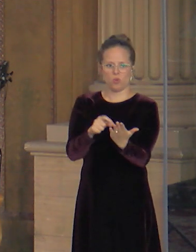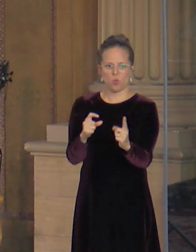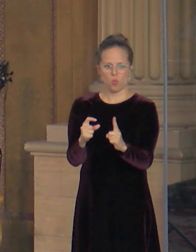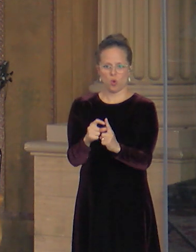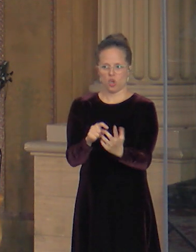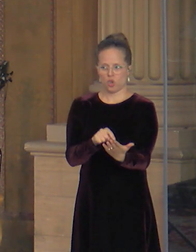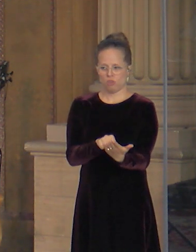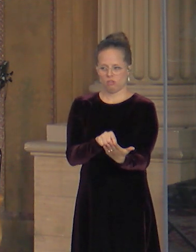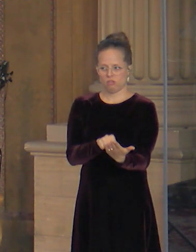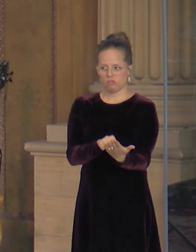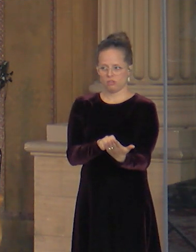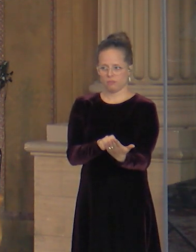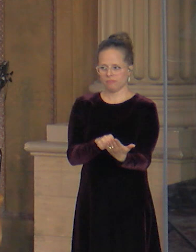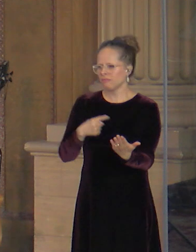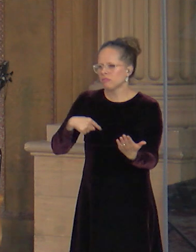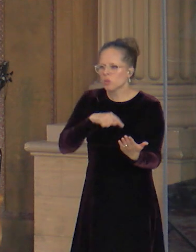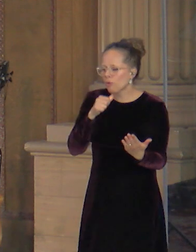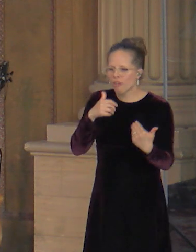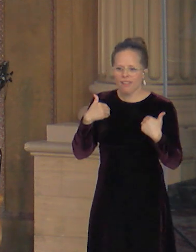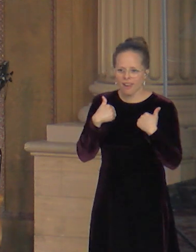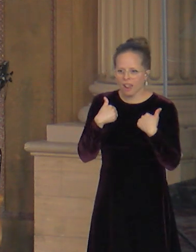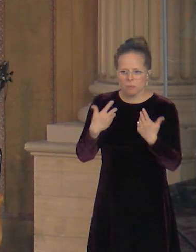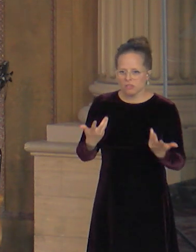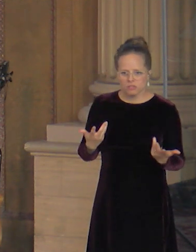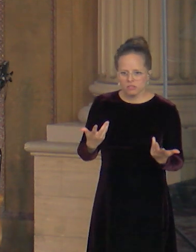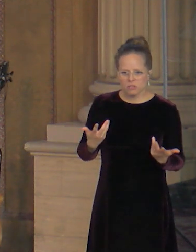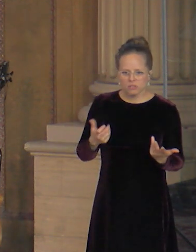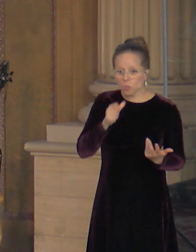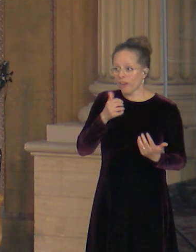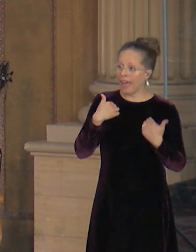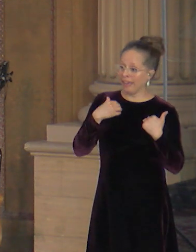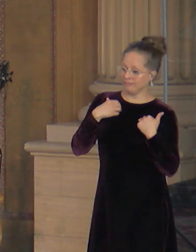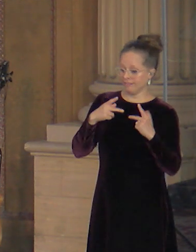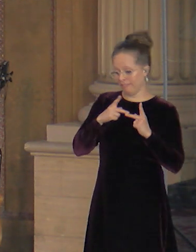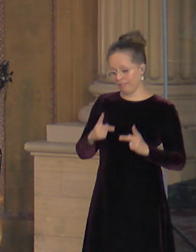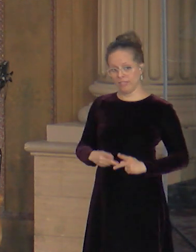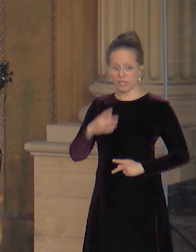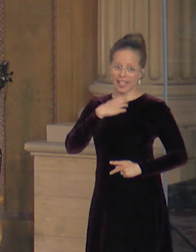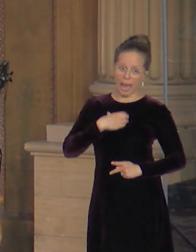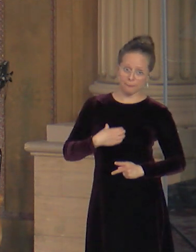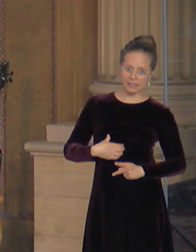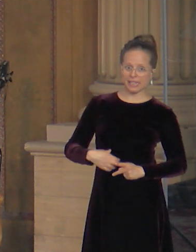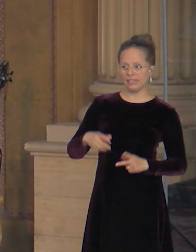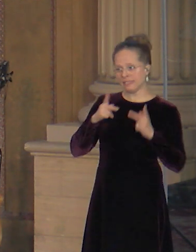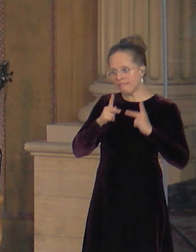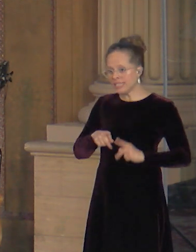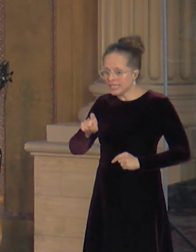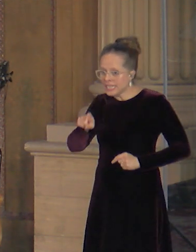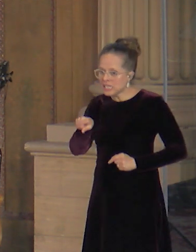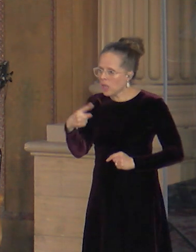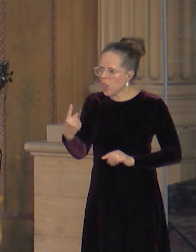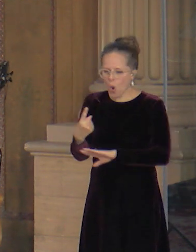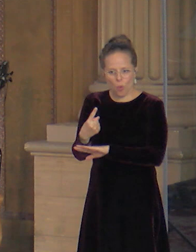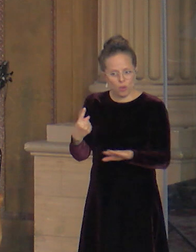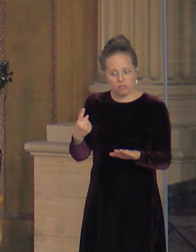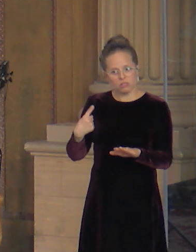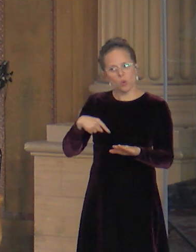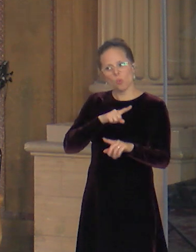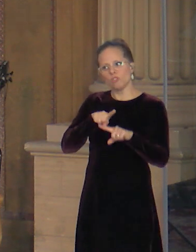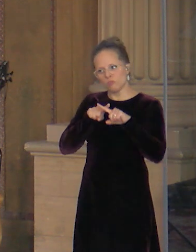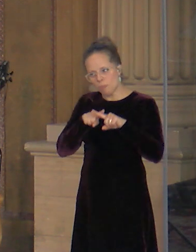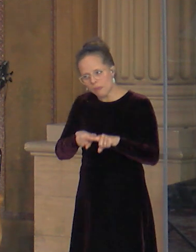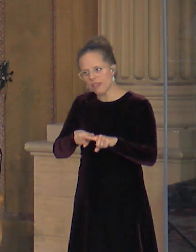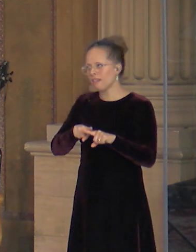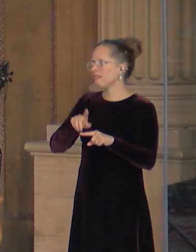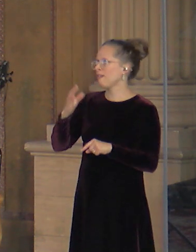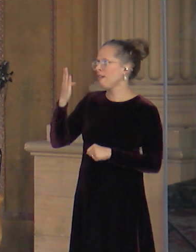as people we are not animals we don't live by physical appetites and physical needs alone but we are dependent on the words of God